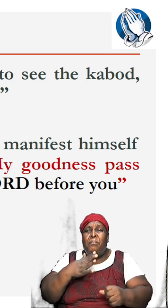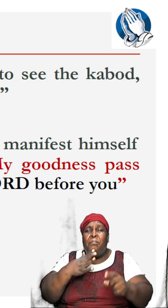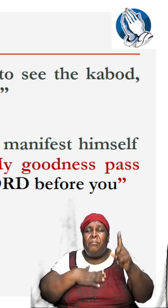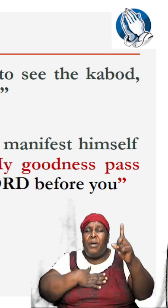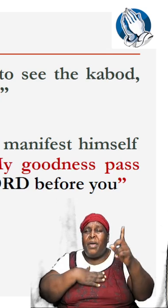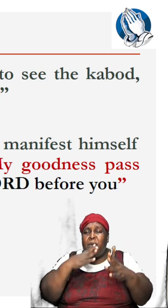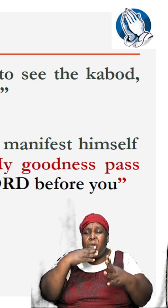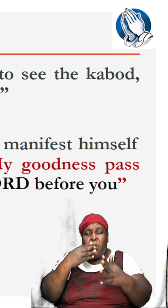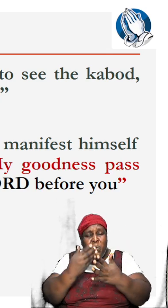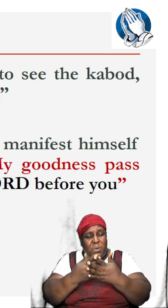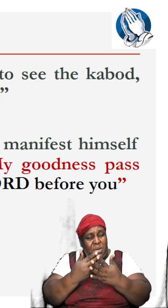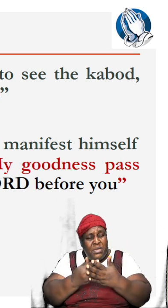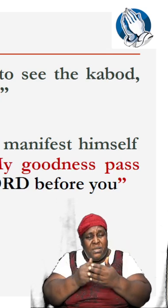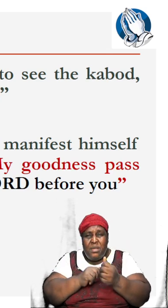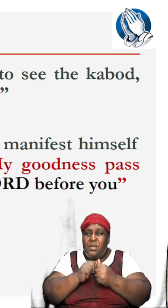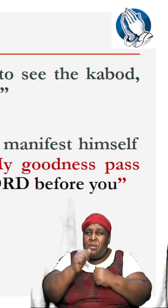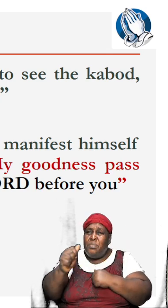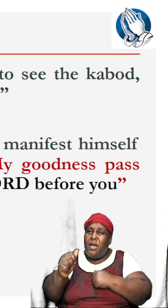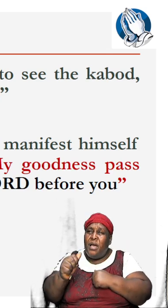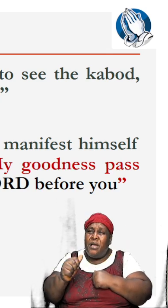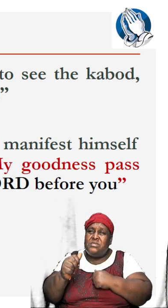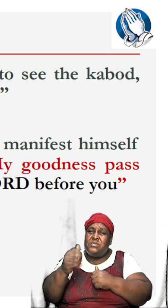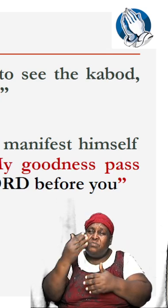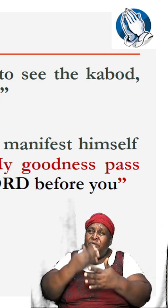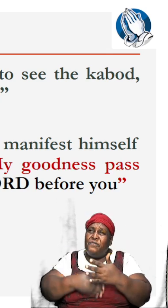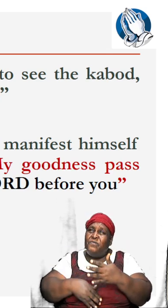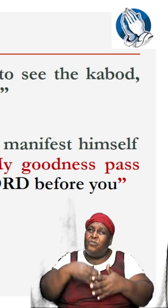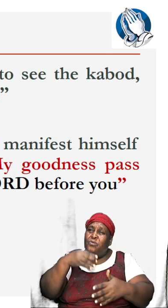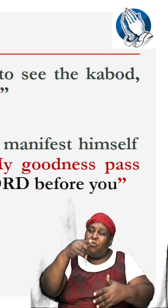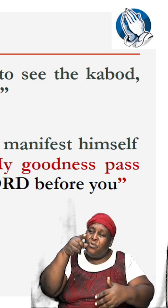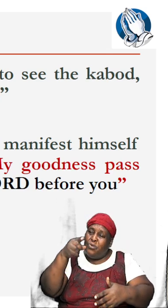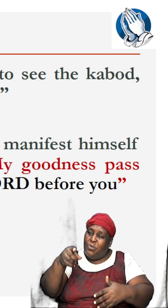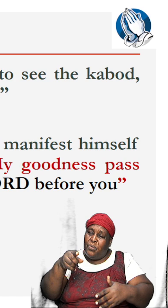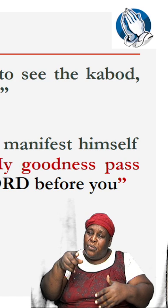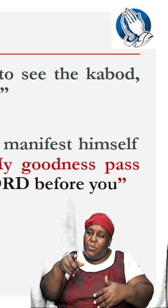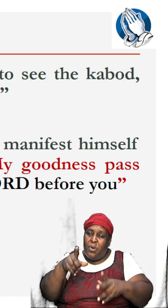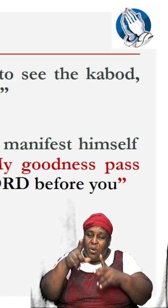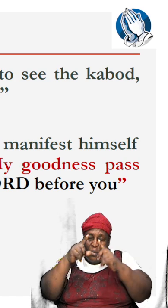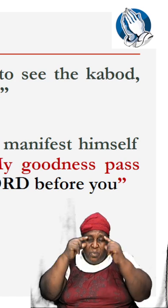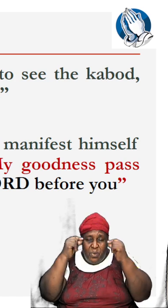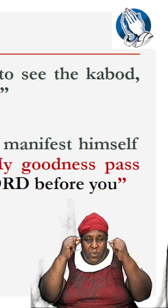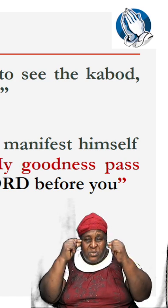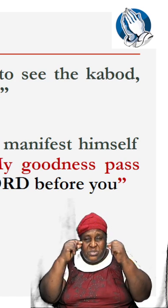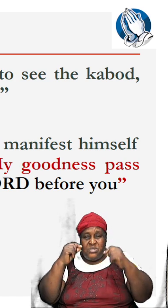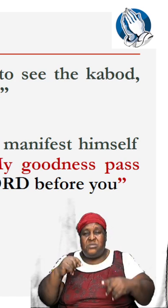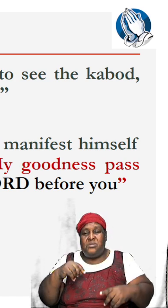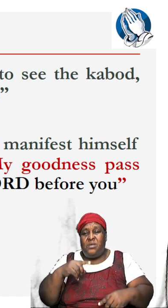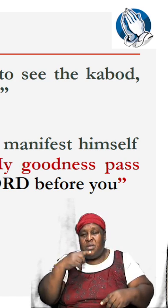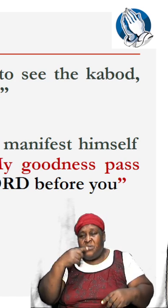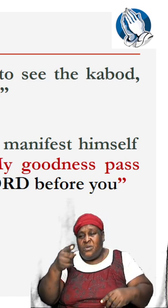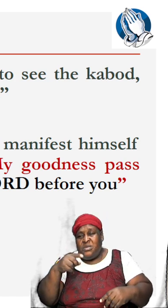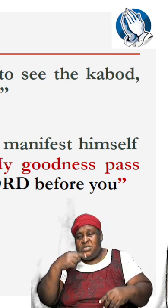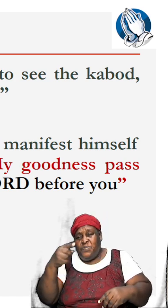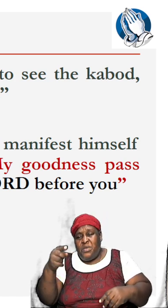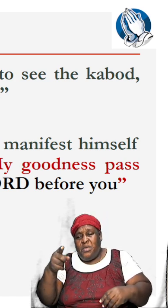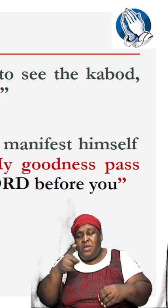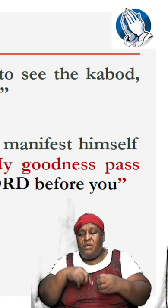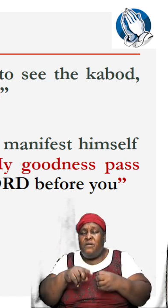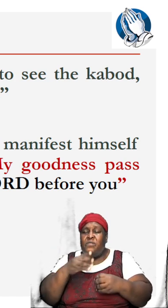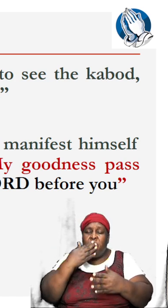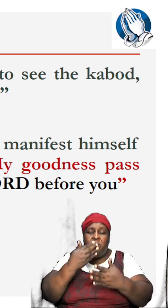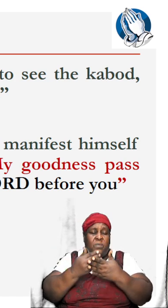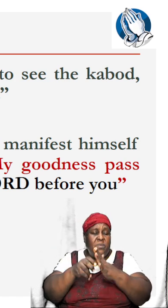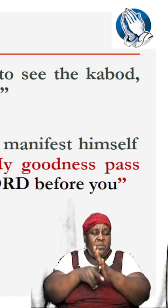Lord before you. Note the two things he asked, God said he would do to him. One, he was talking about the goodness of